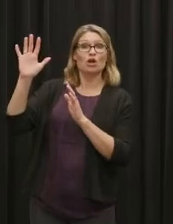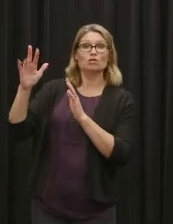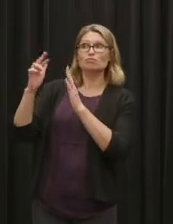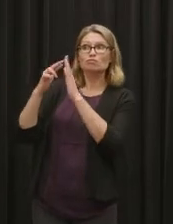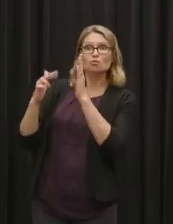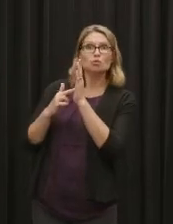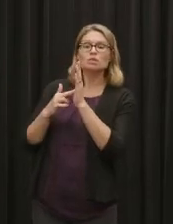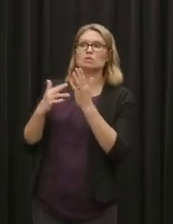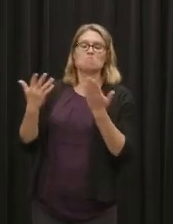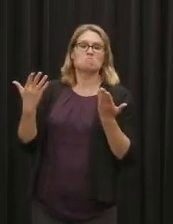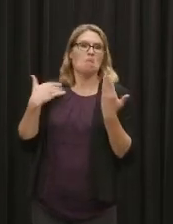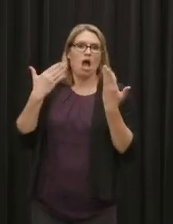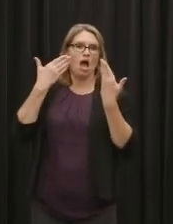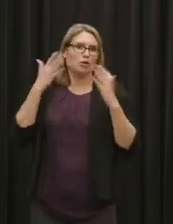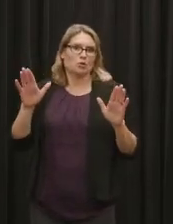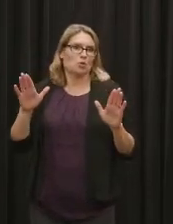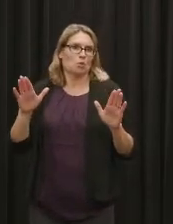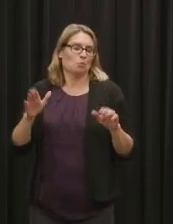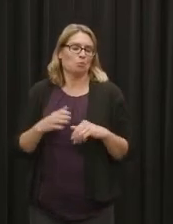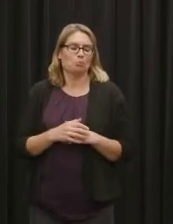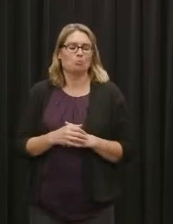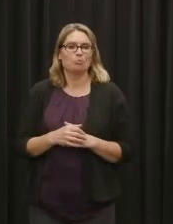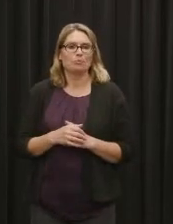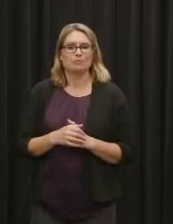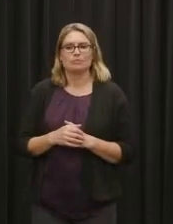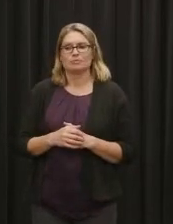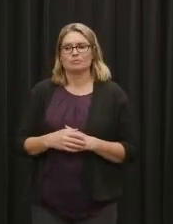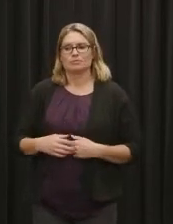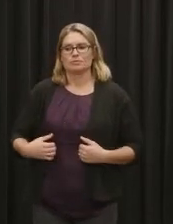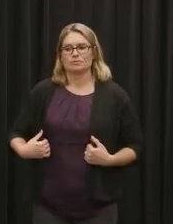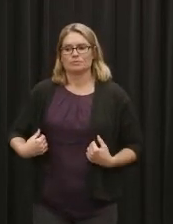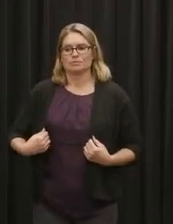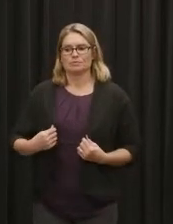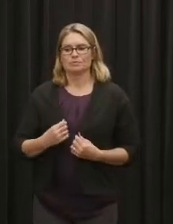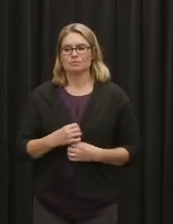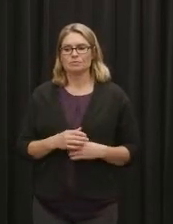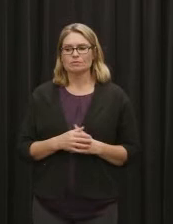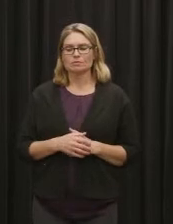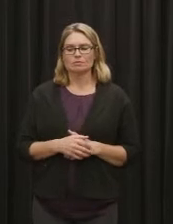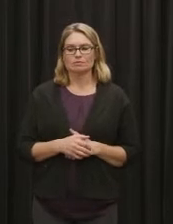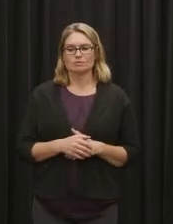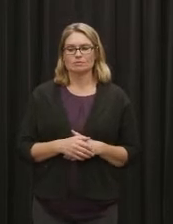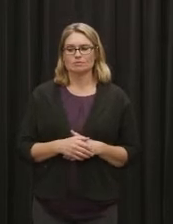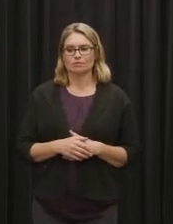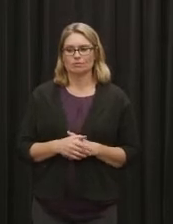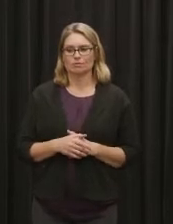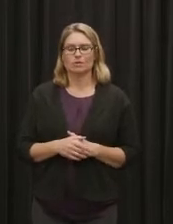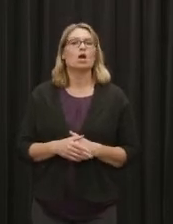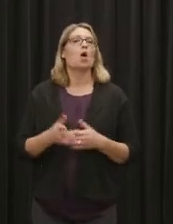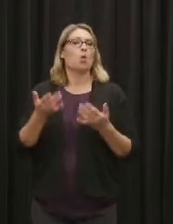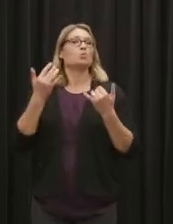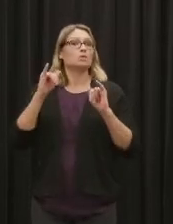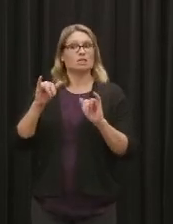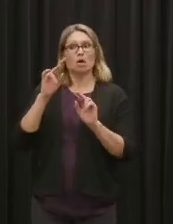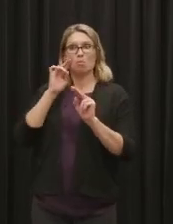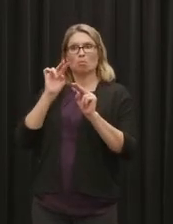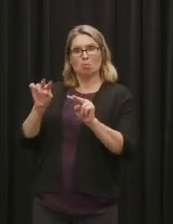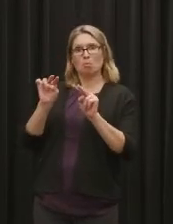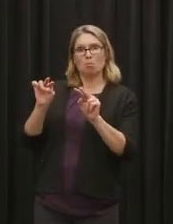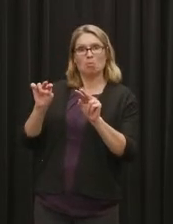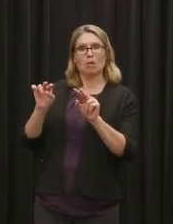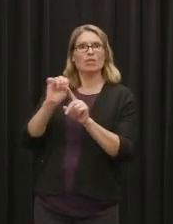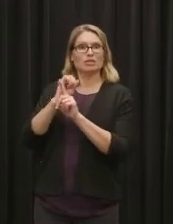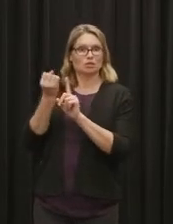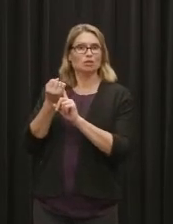of restrictions themselves, I'm not aware of that at this point in time. So certainly we will keep monitoring the situation, and we'll